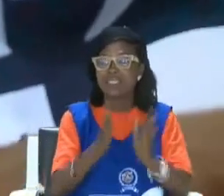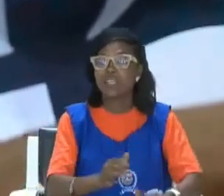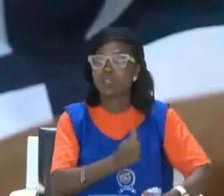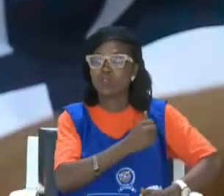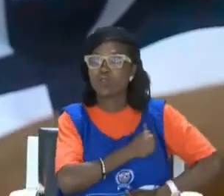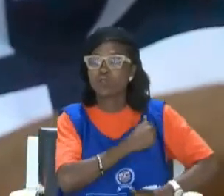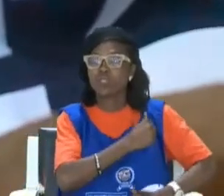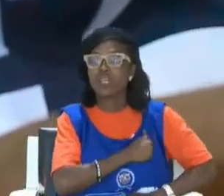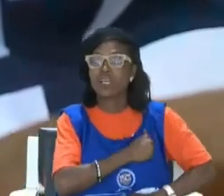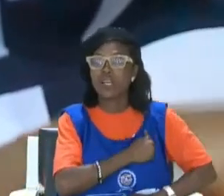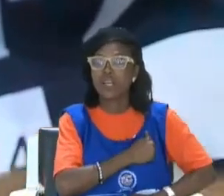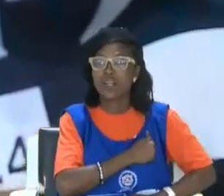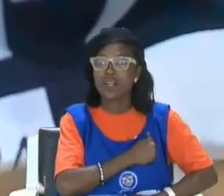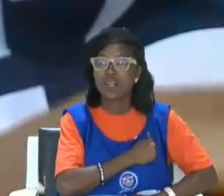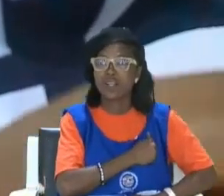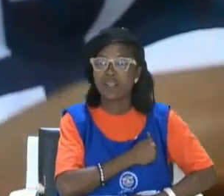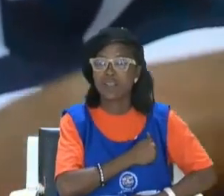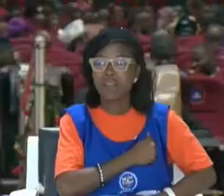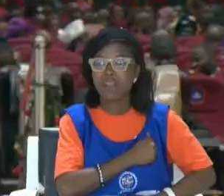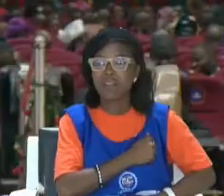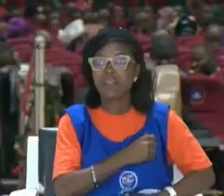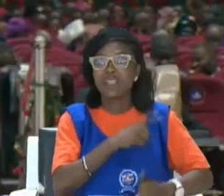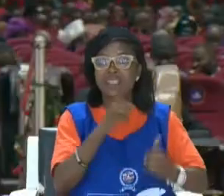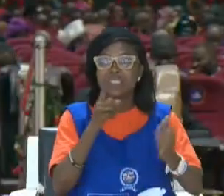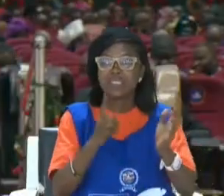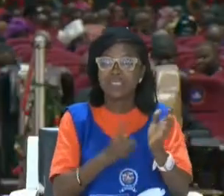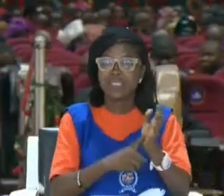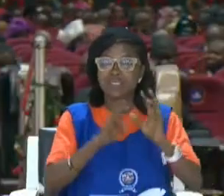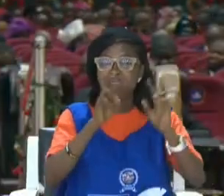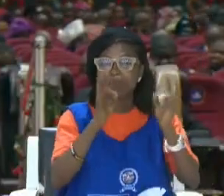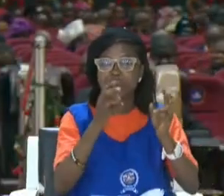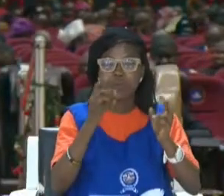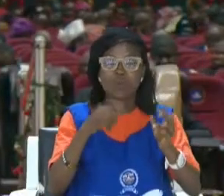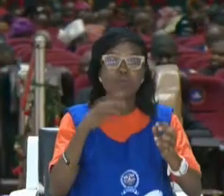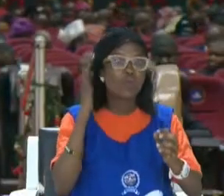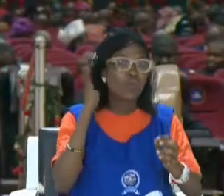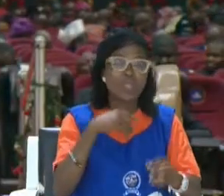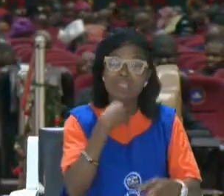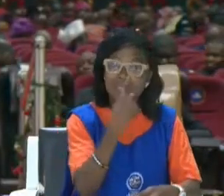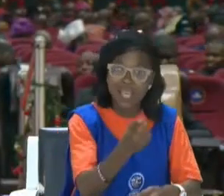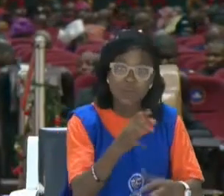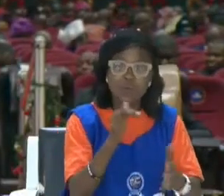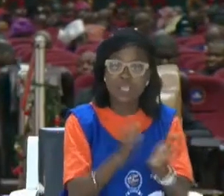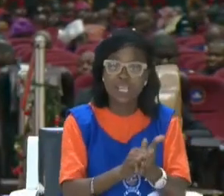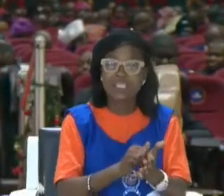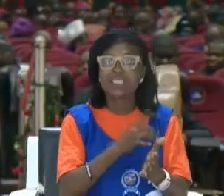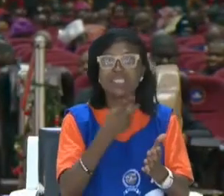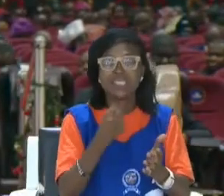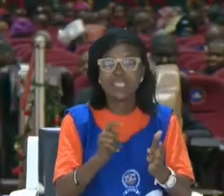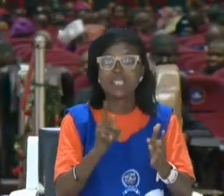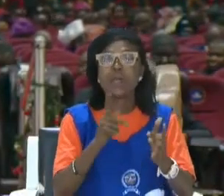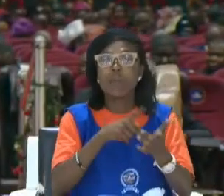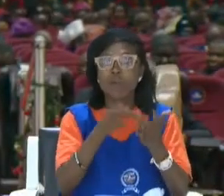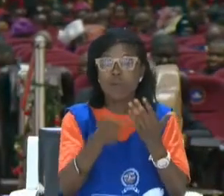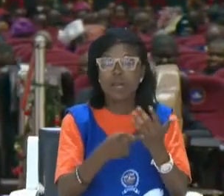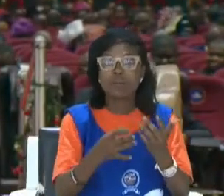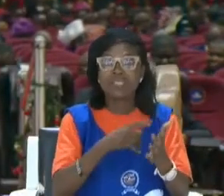The theme alone should tell you that the Congress this year is not going to be ordinary.